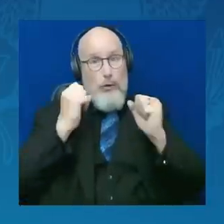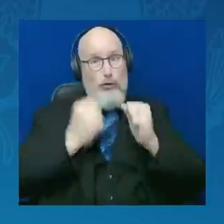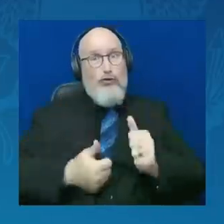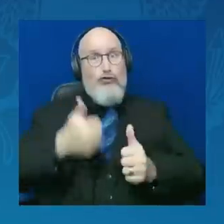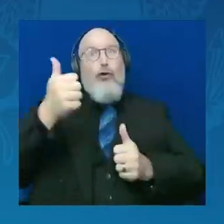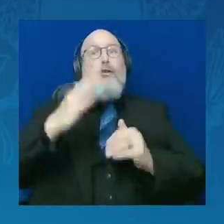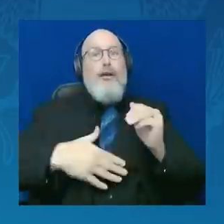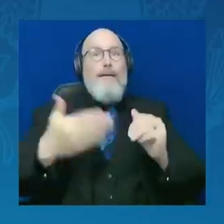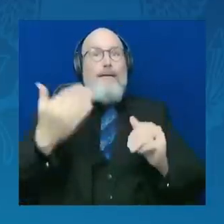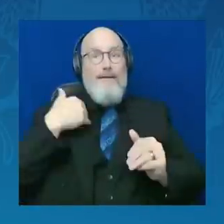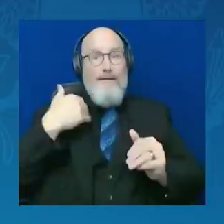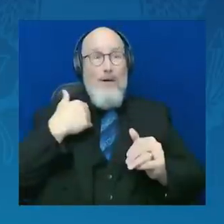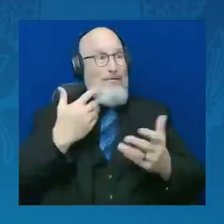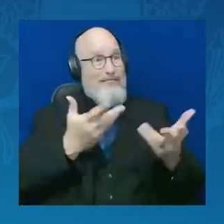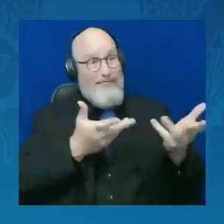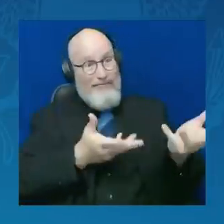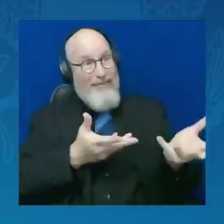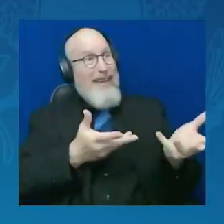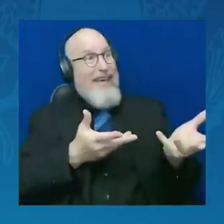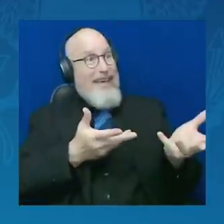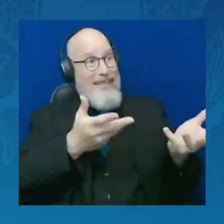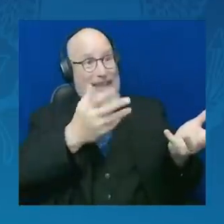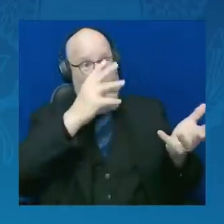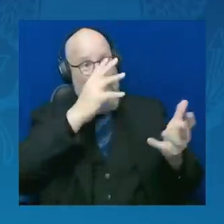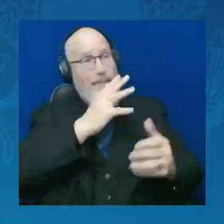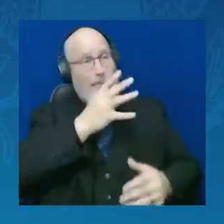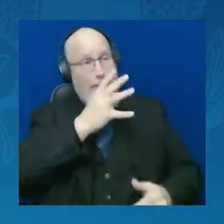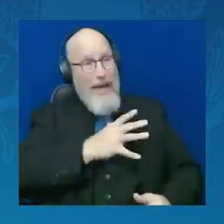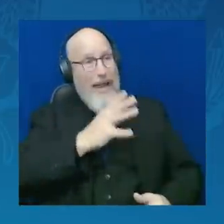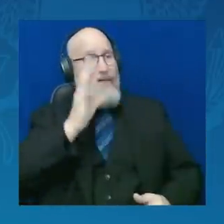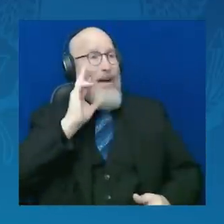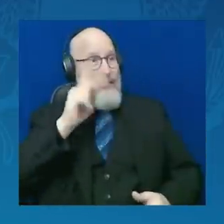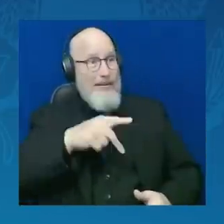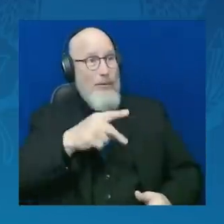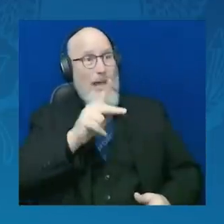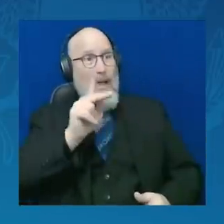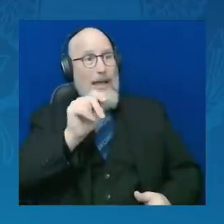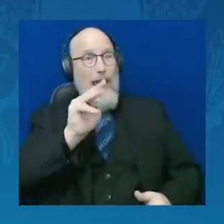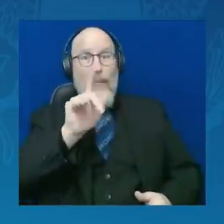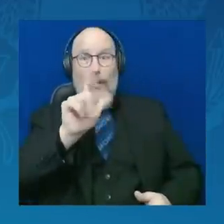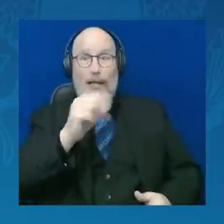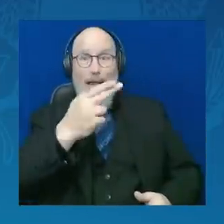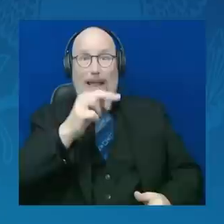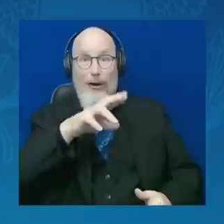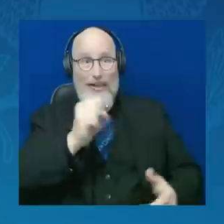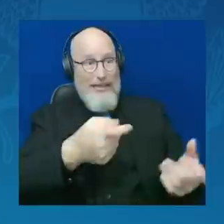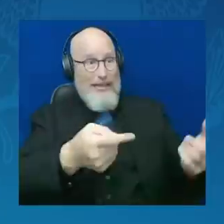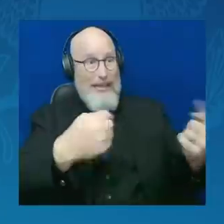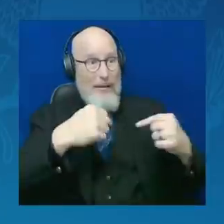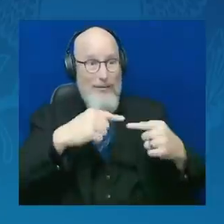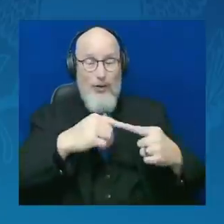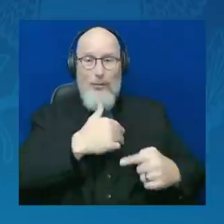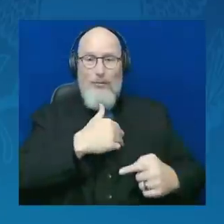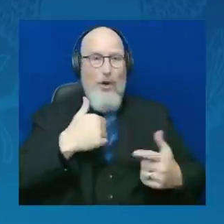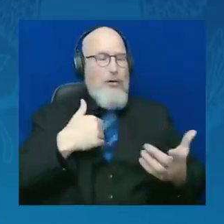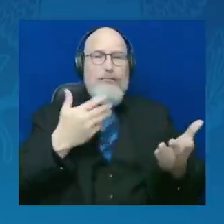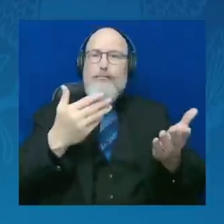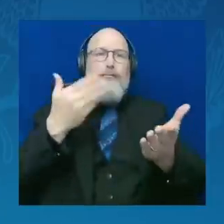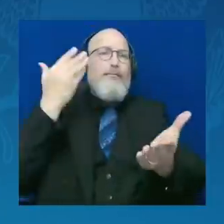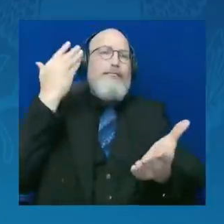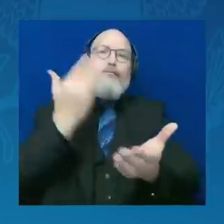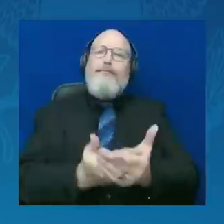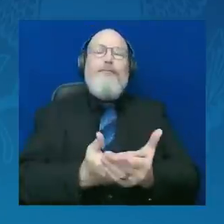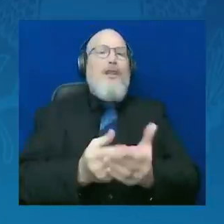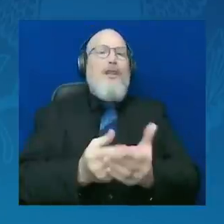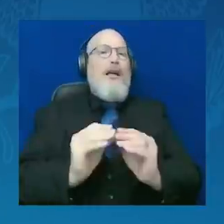today in Warsaw of Madam Vice President Kamala Harris is yet another strong evidence of that, just as